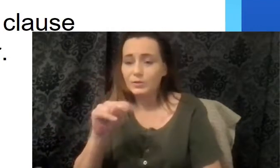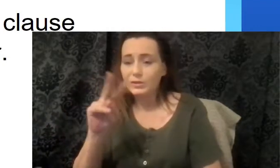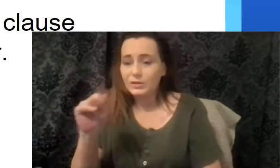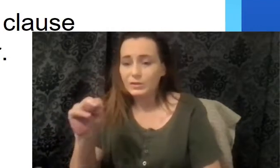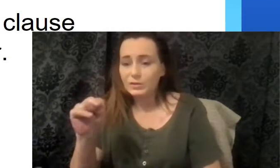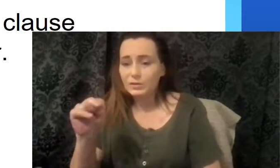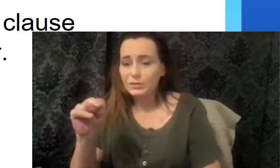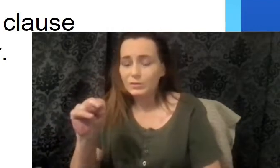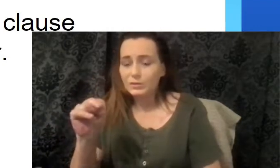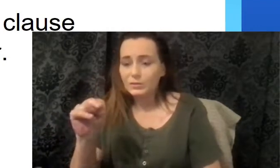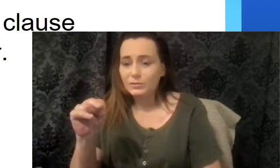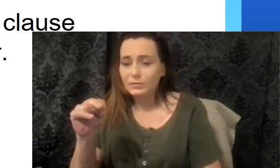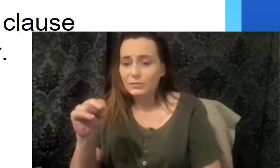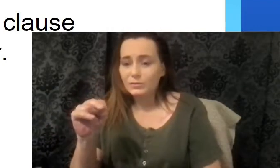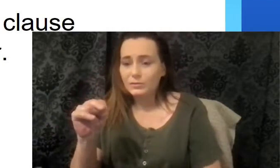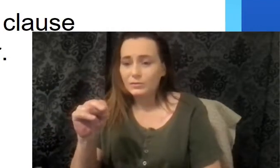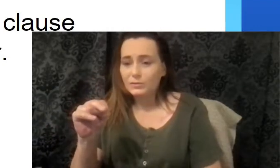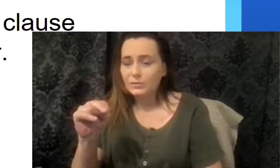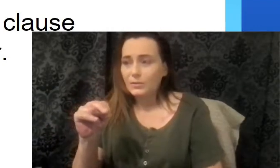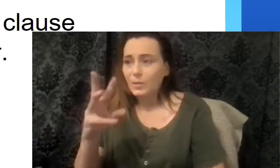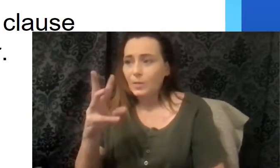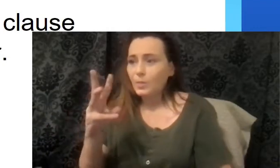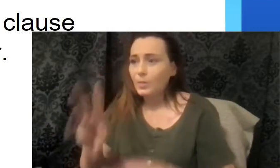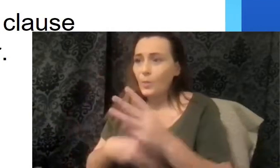whole world can't travel. And we don't think it's